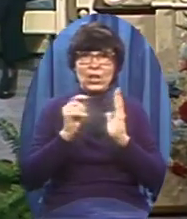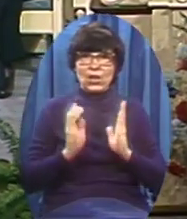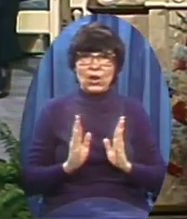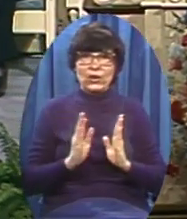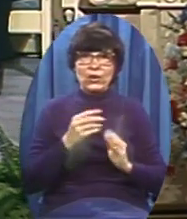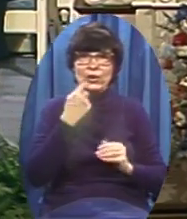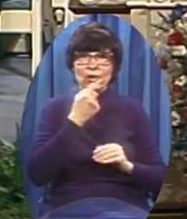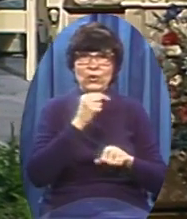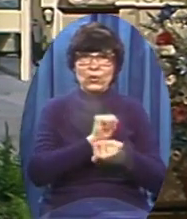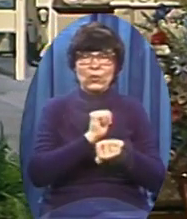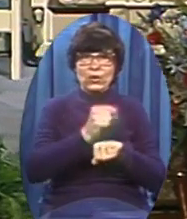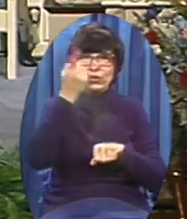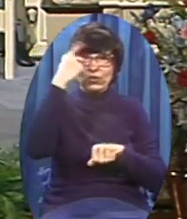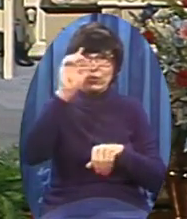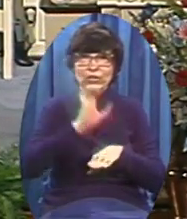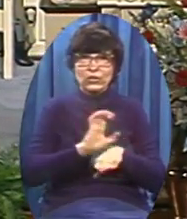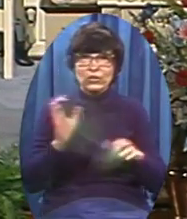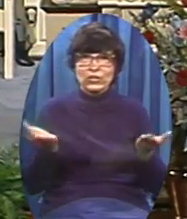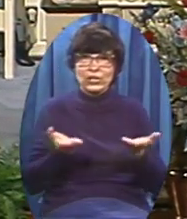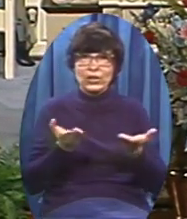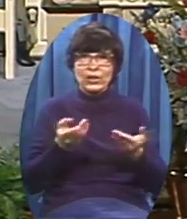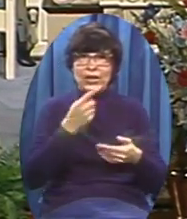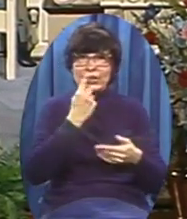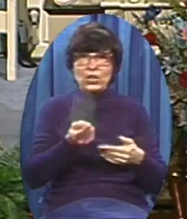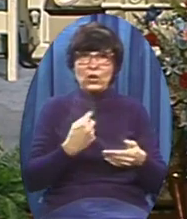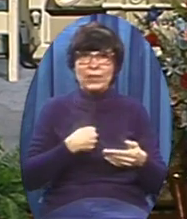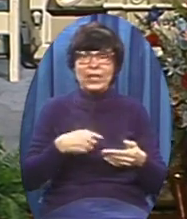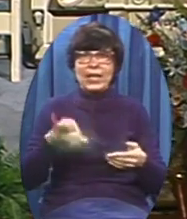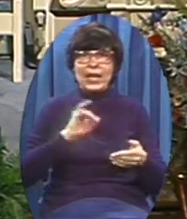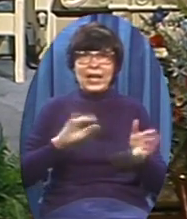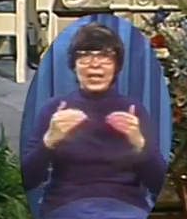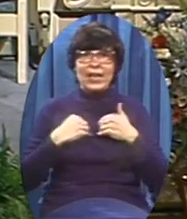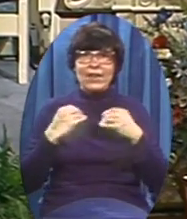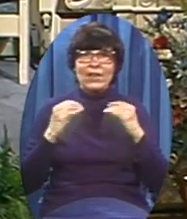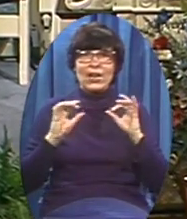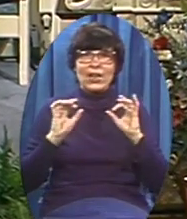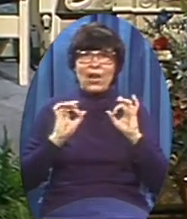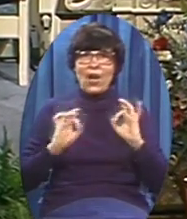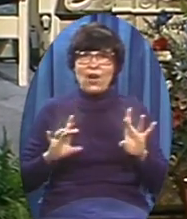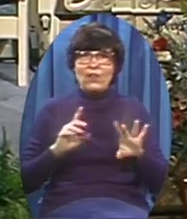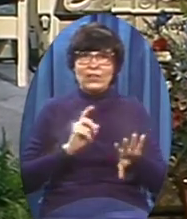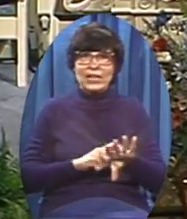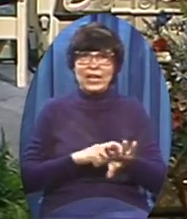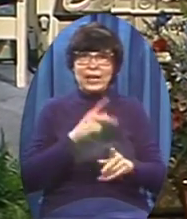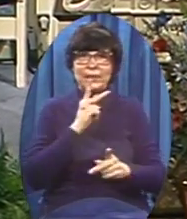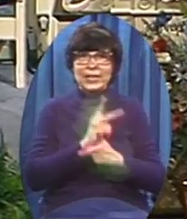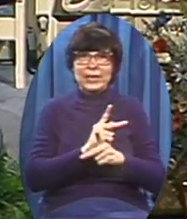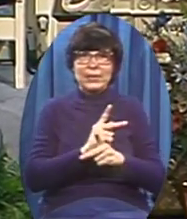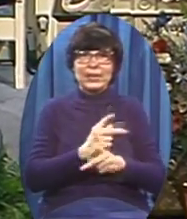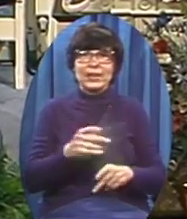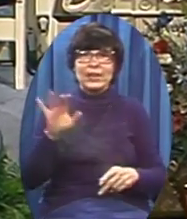great church. And he told me last night, he said, I have an awful time keeping Jerry out of trouble.